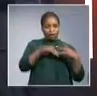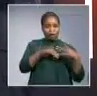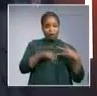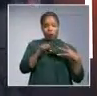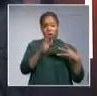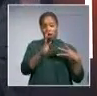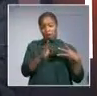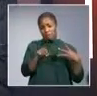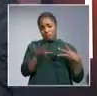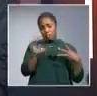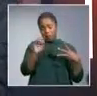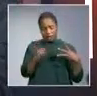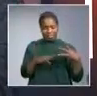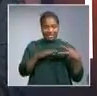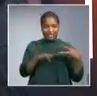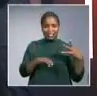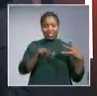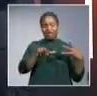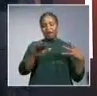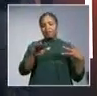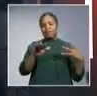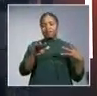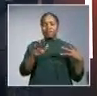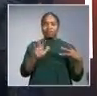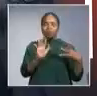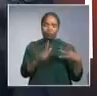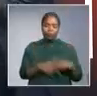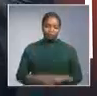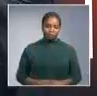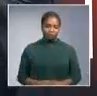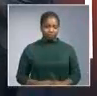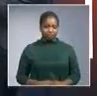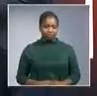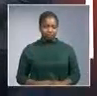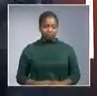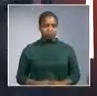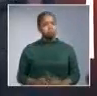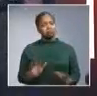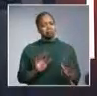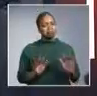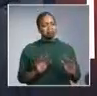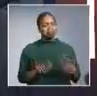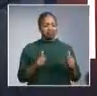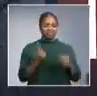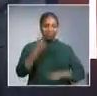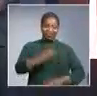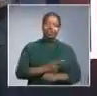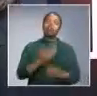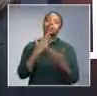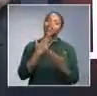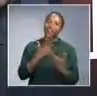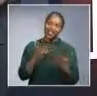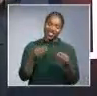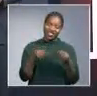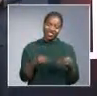1.5% today, with Brent crude at $75.82 a barrel. Generally a positive day. Great day on the market. Thank you so much,